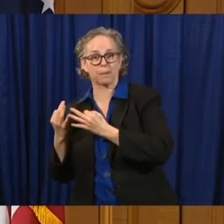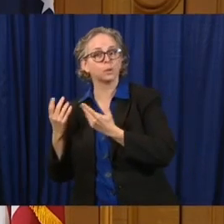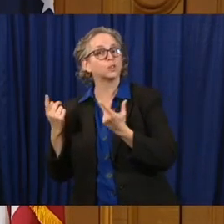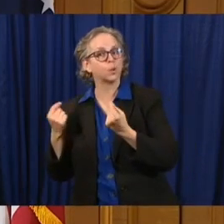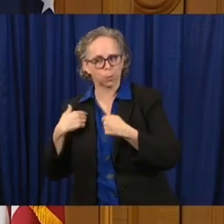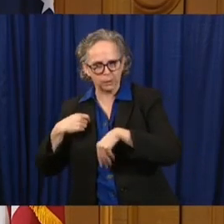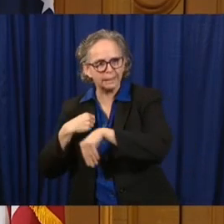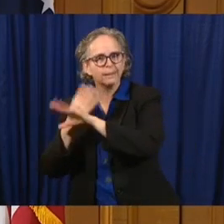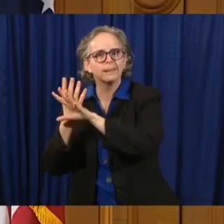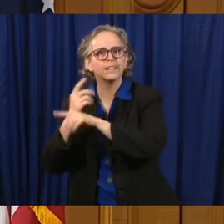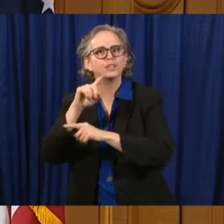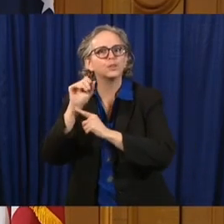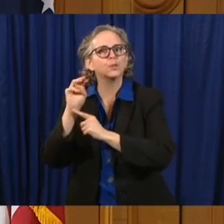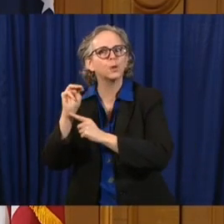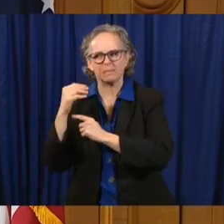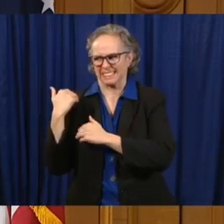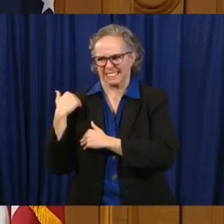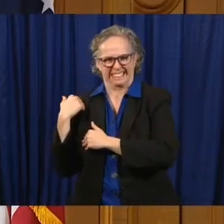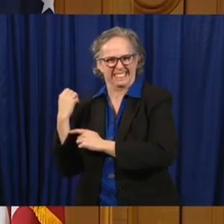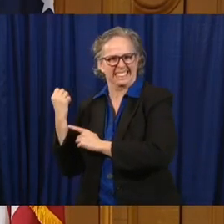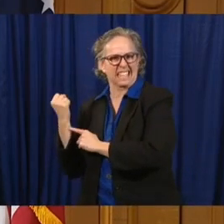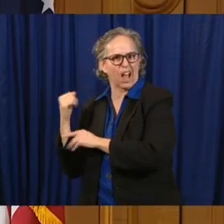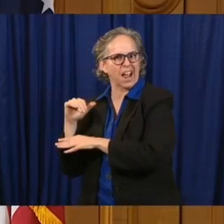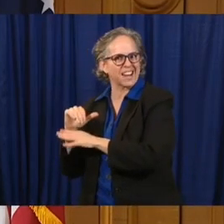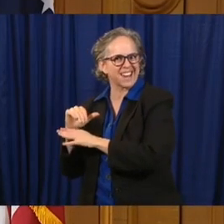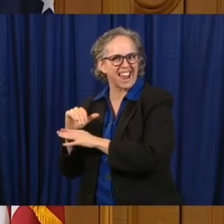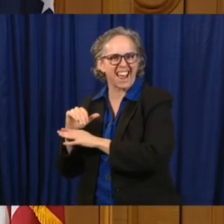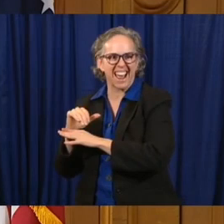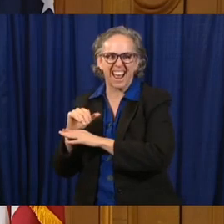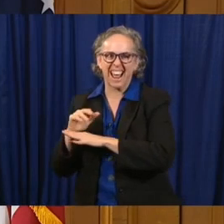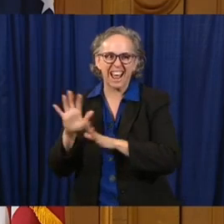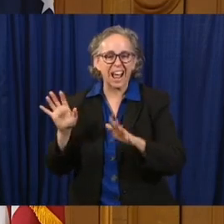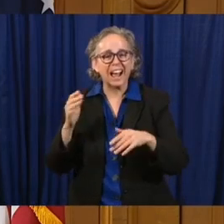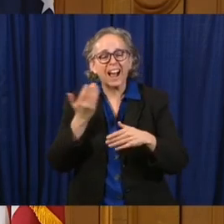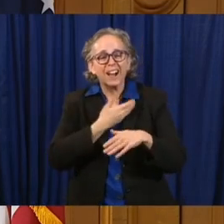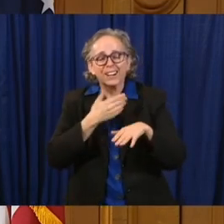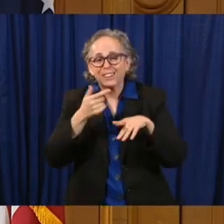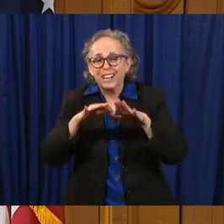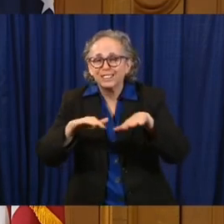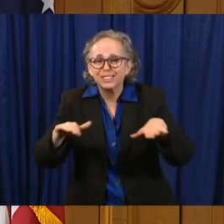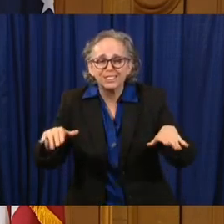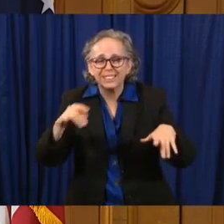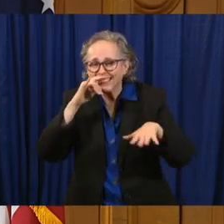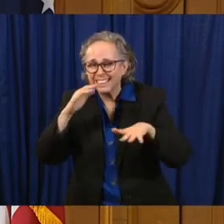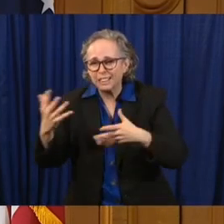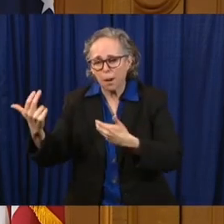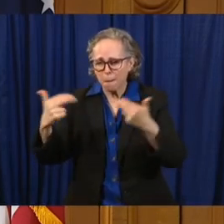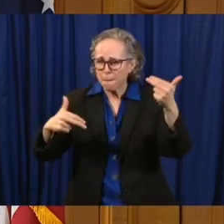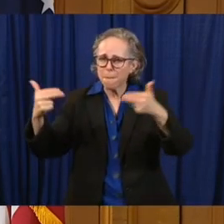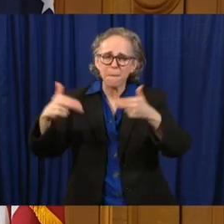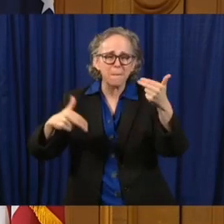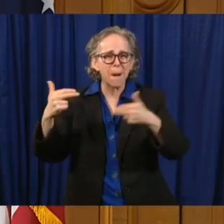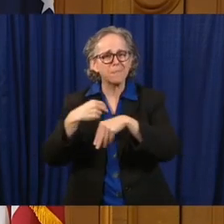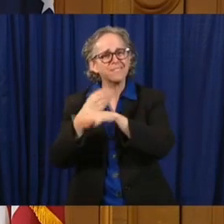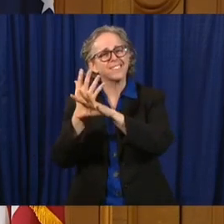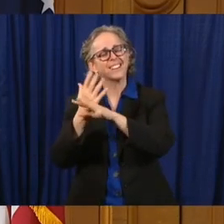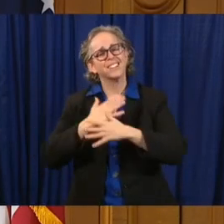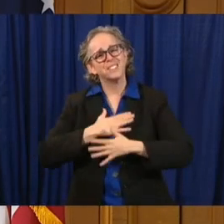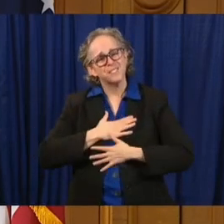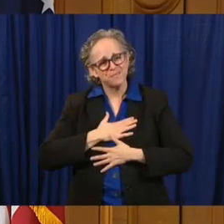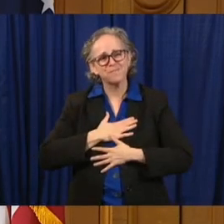night, and had many of our kids and grandkids joining in, so that was quite a